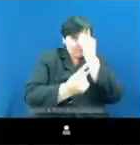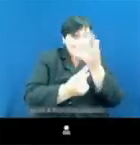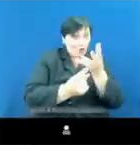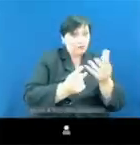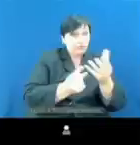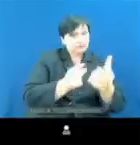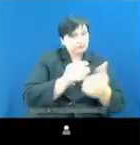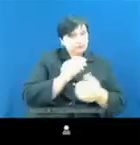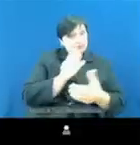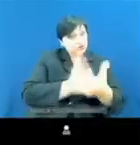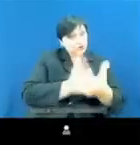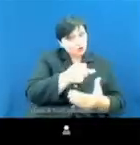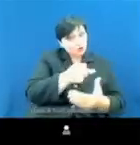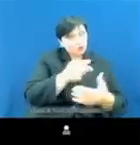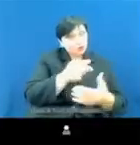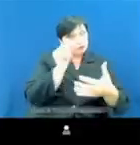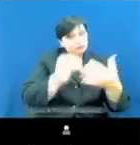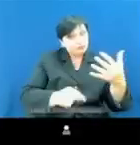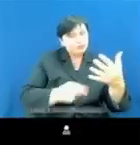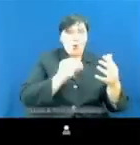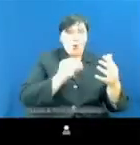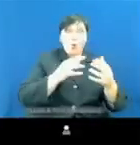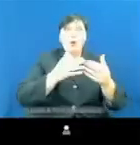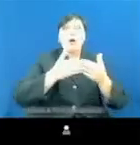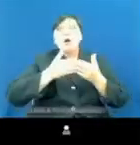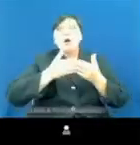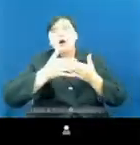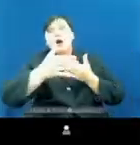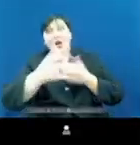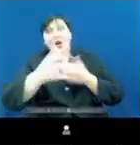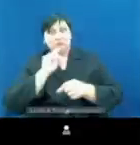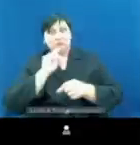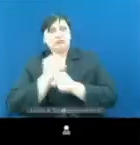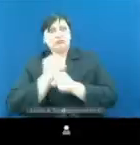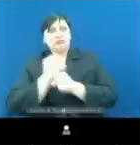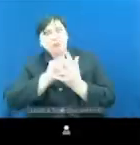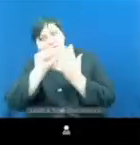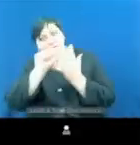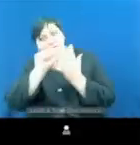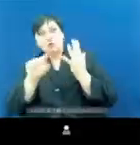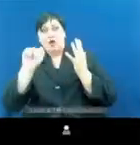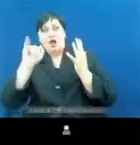you interpreting a trial, right? So procedural law.